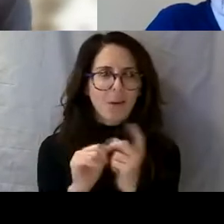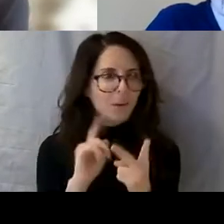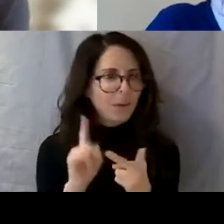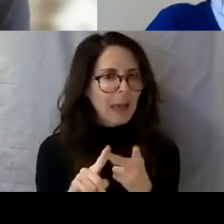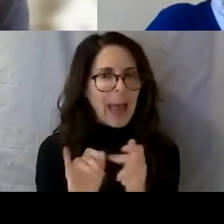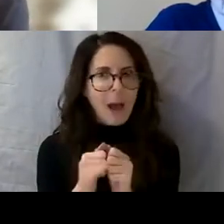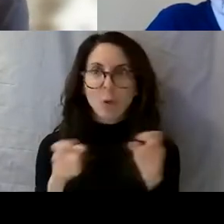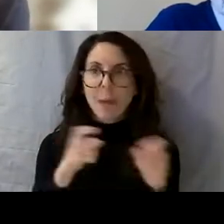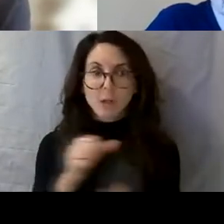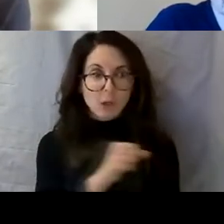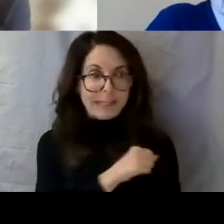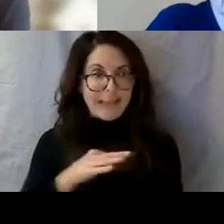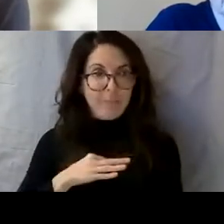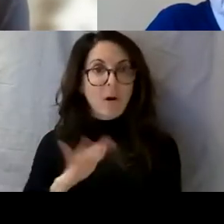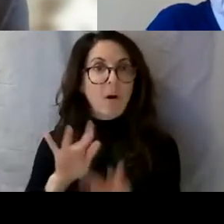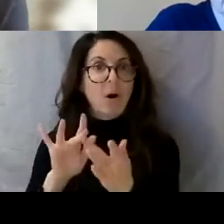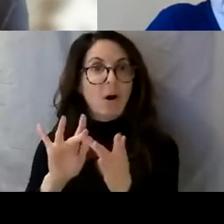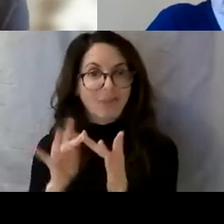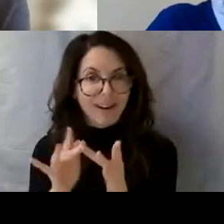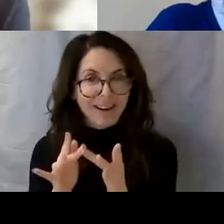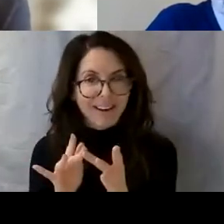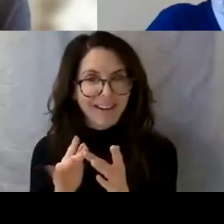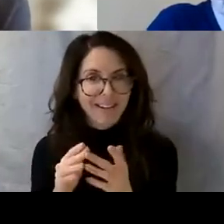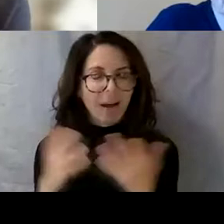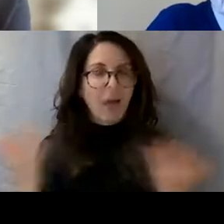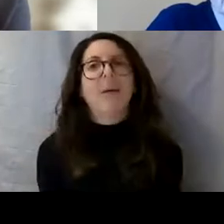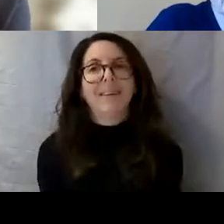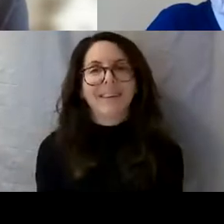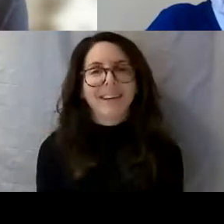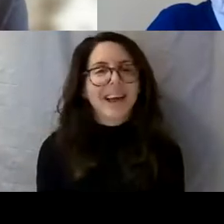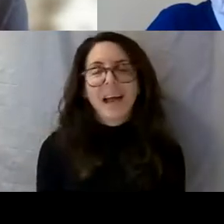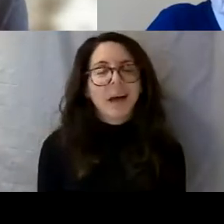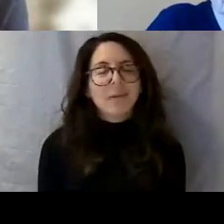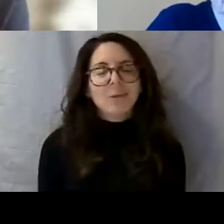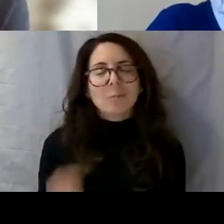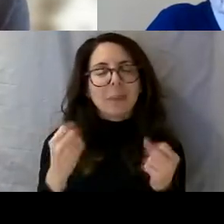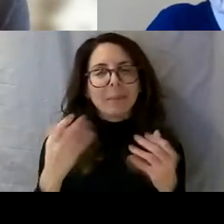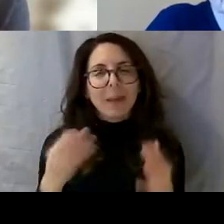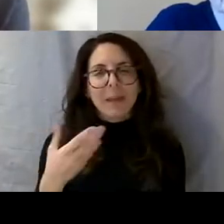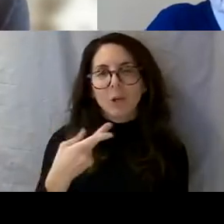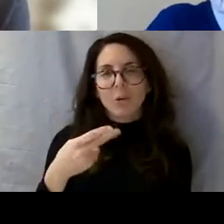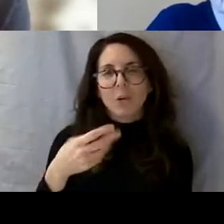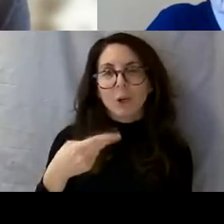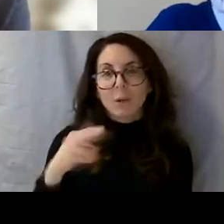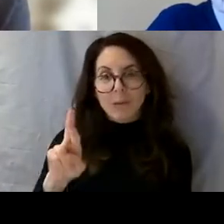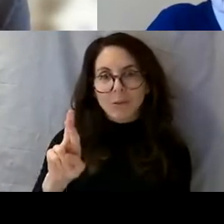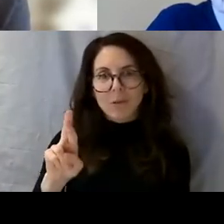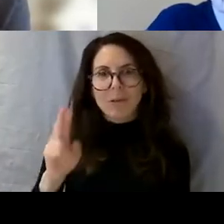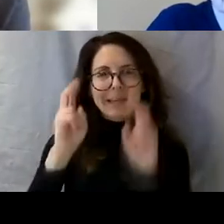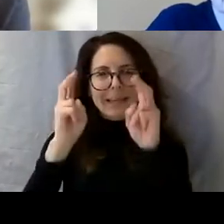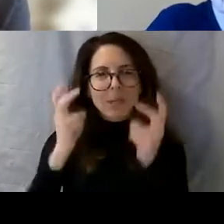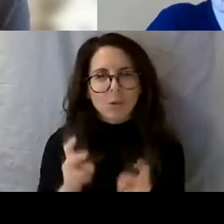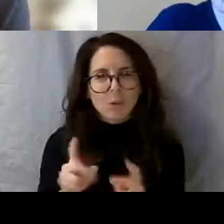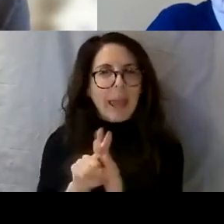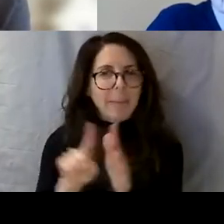manage a staff remotely? Anyways, so many human resources that issues that came